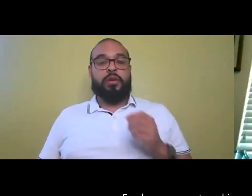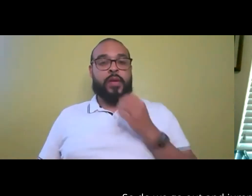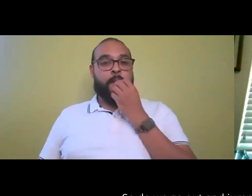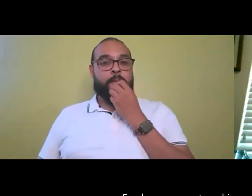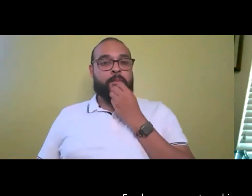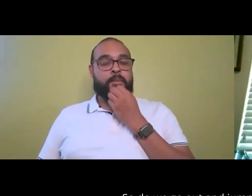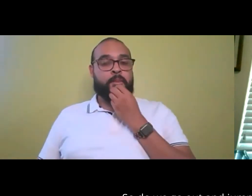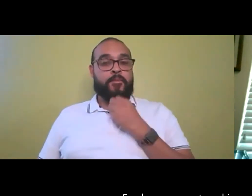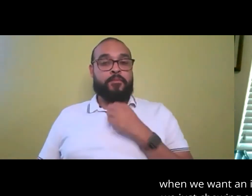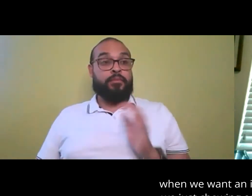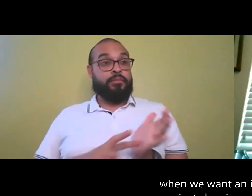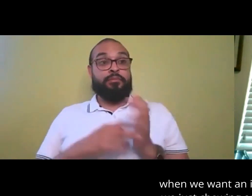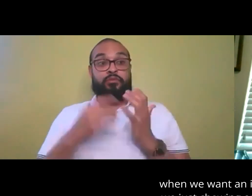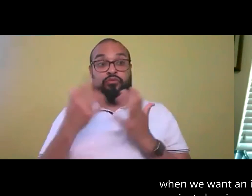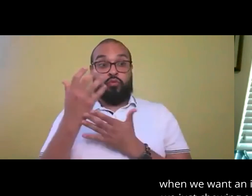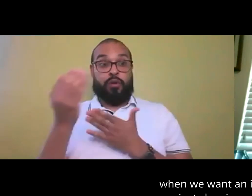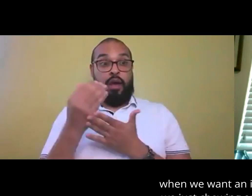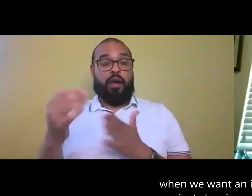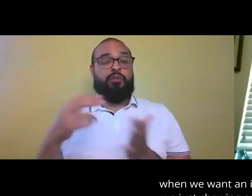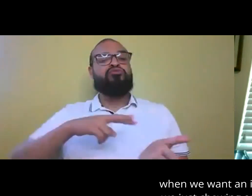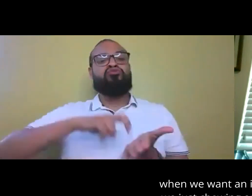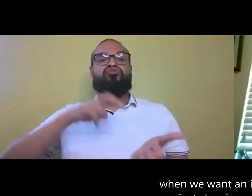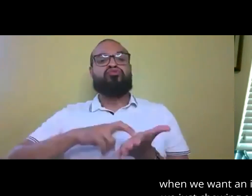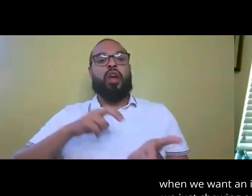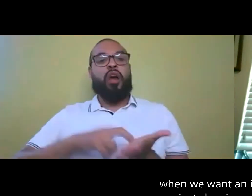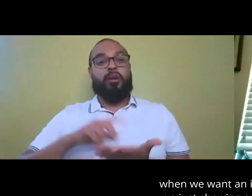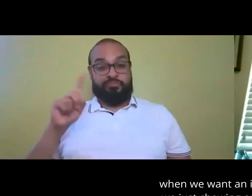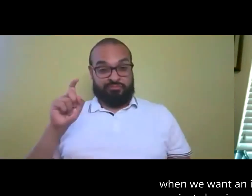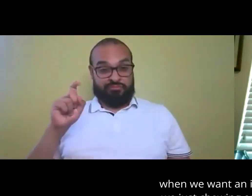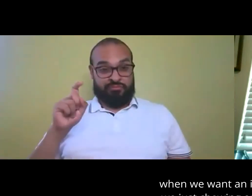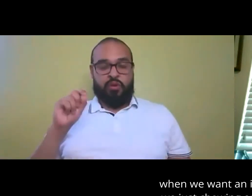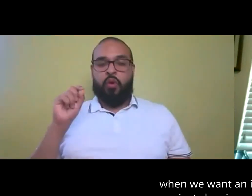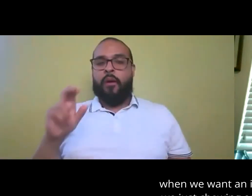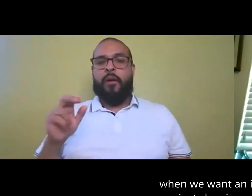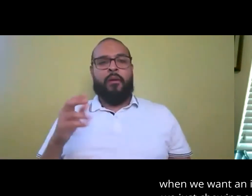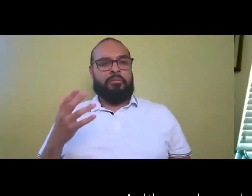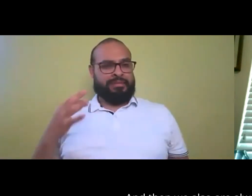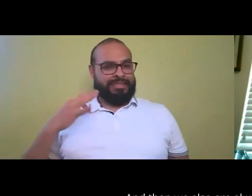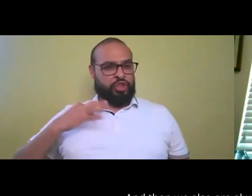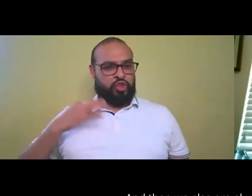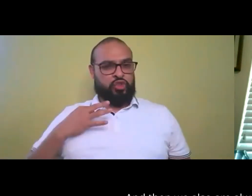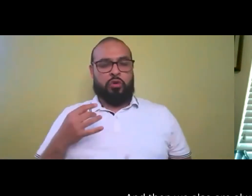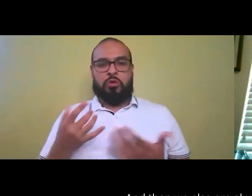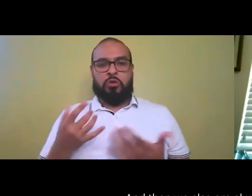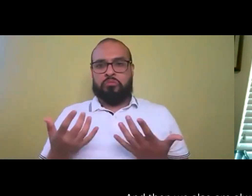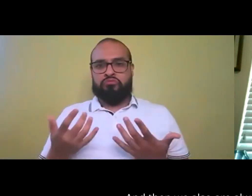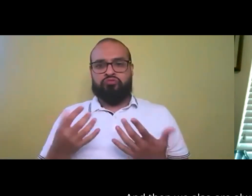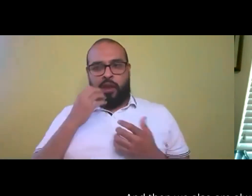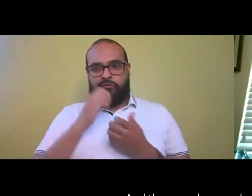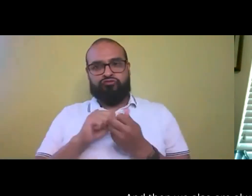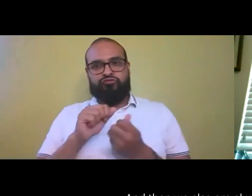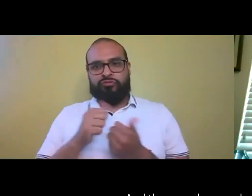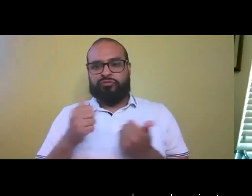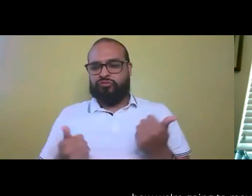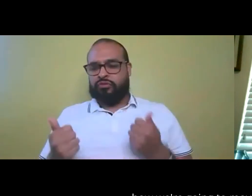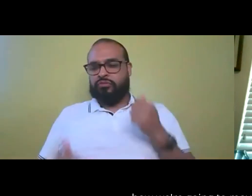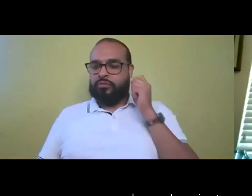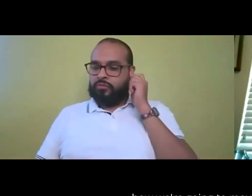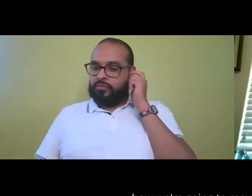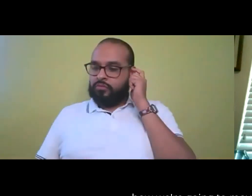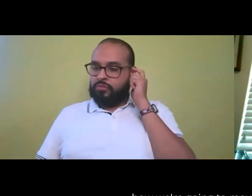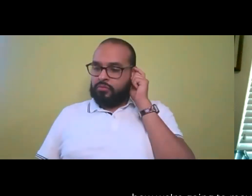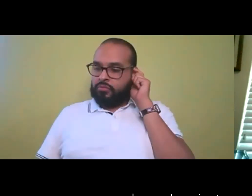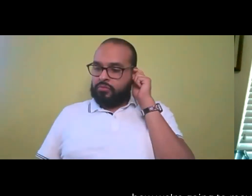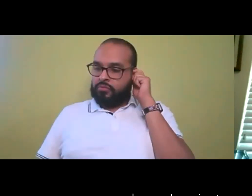and jump on the trampoline when we want input, or are we just chewing on our shirt? And then we also are always thinking about how we're